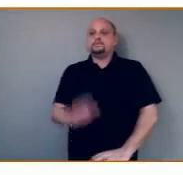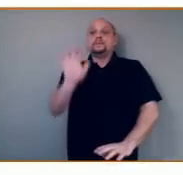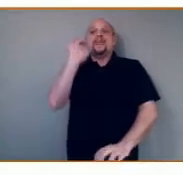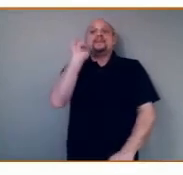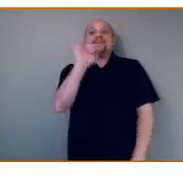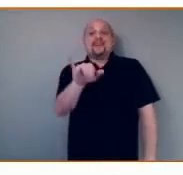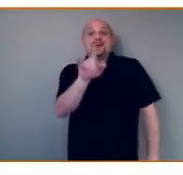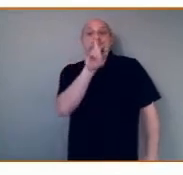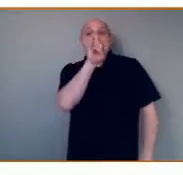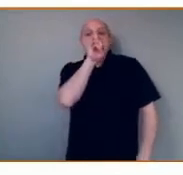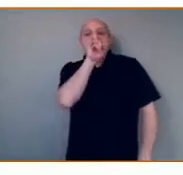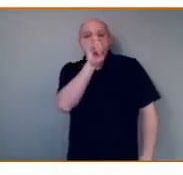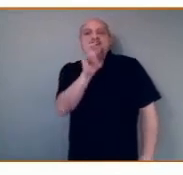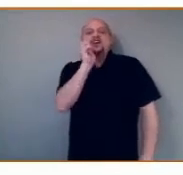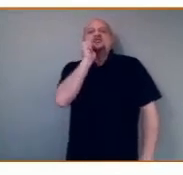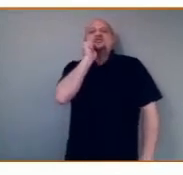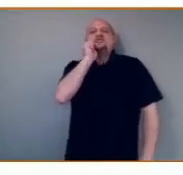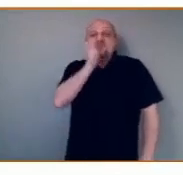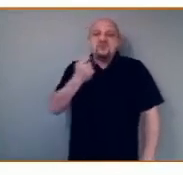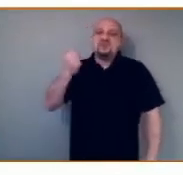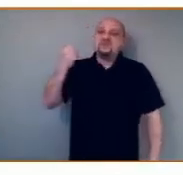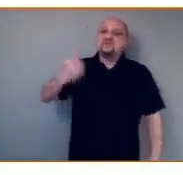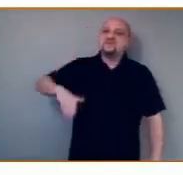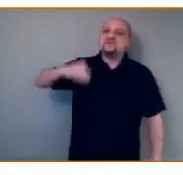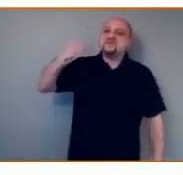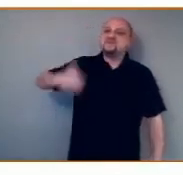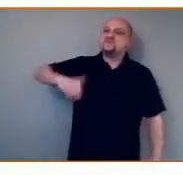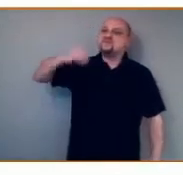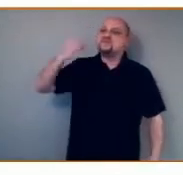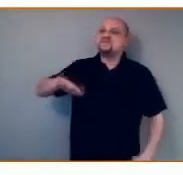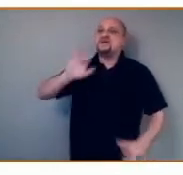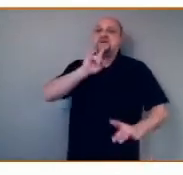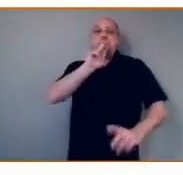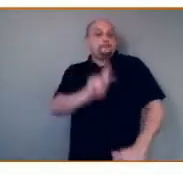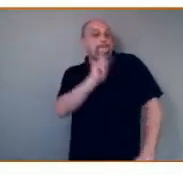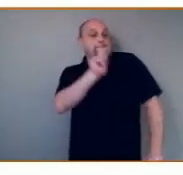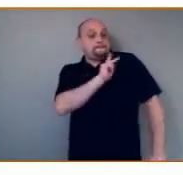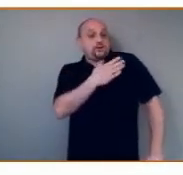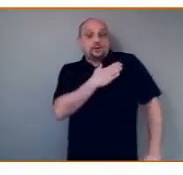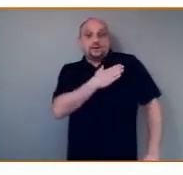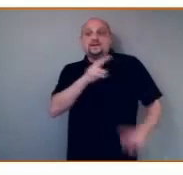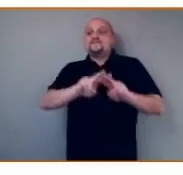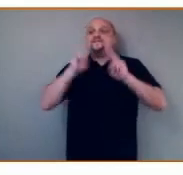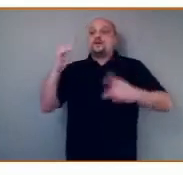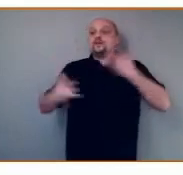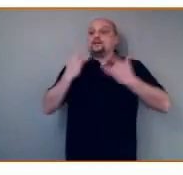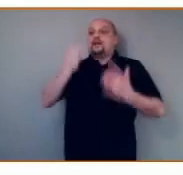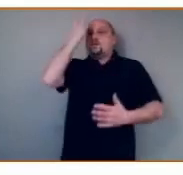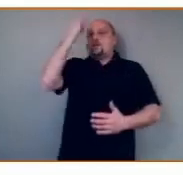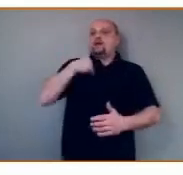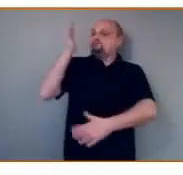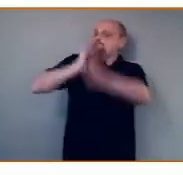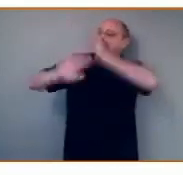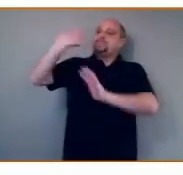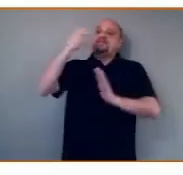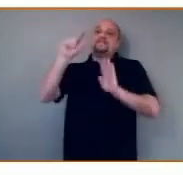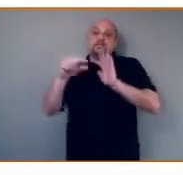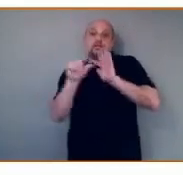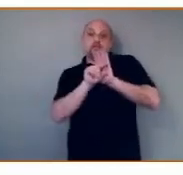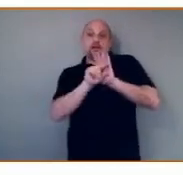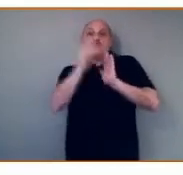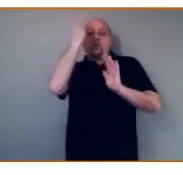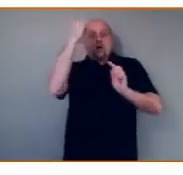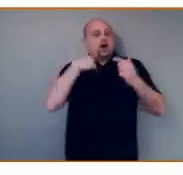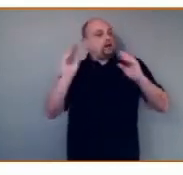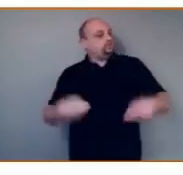is pretty cool. This is personally very exciting for me because when I was in 5th grade, what inspired me to work